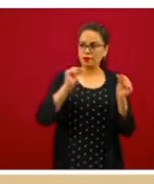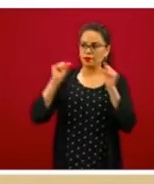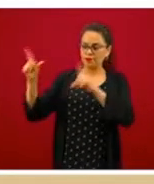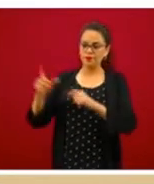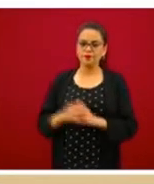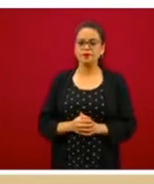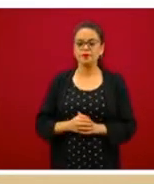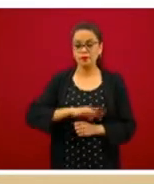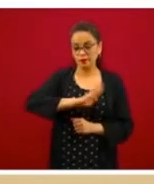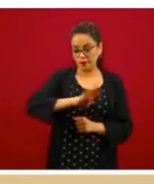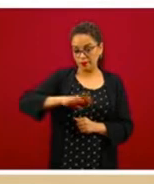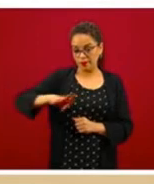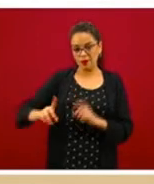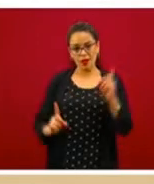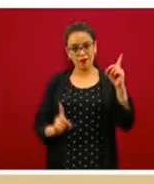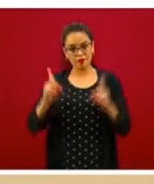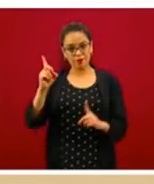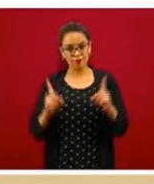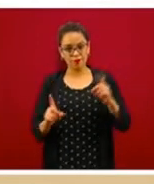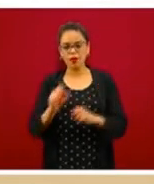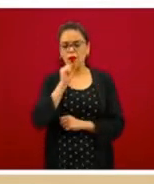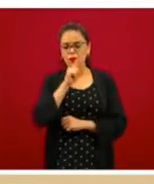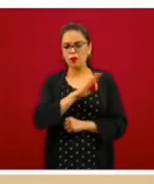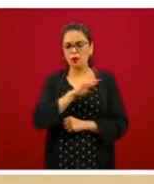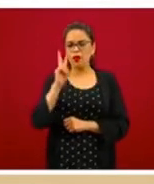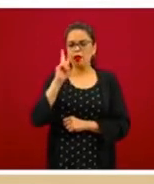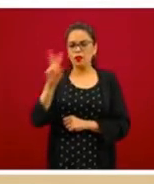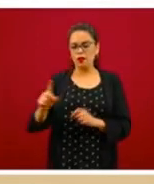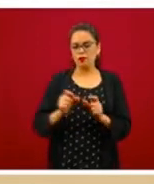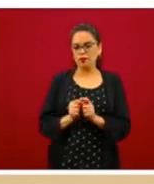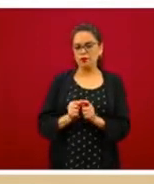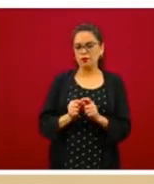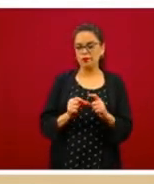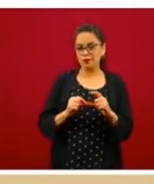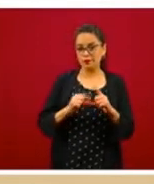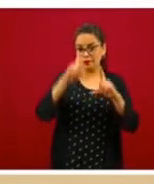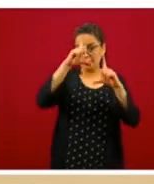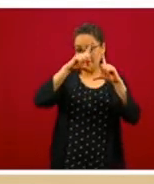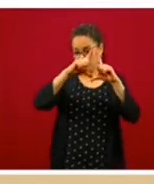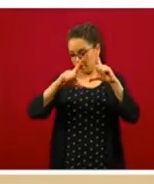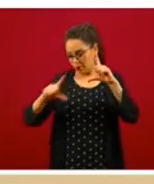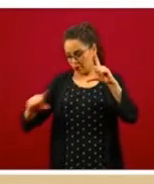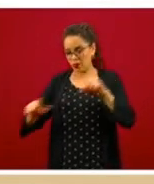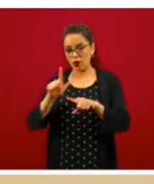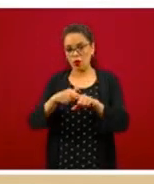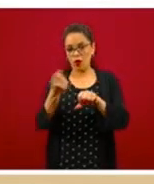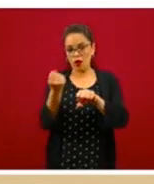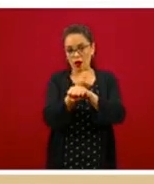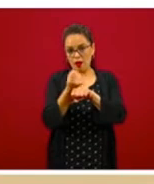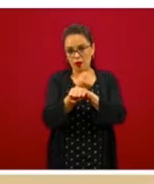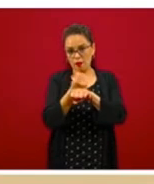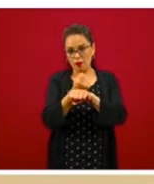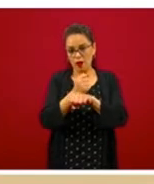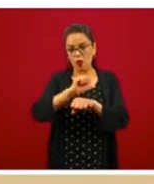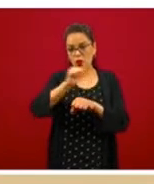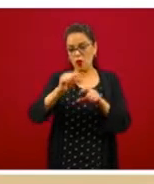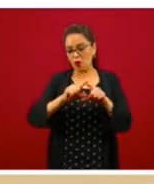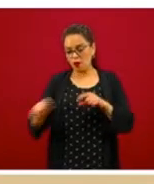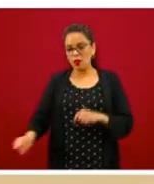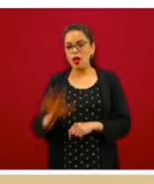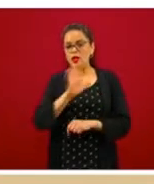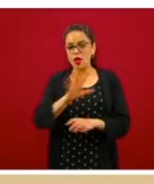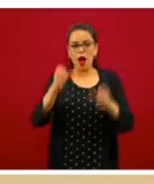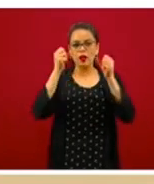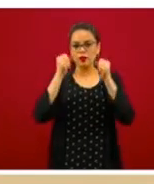other mortality testing that's been done. We were working so that we can